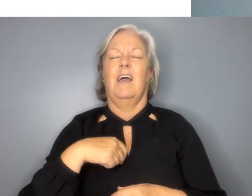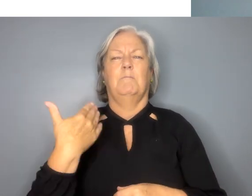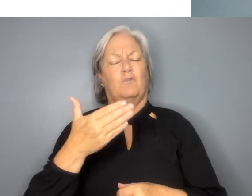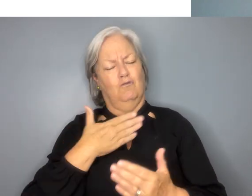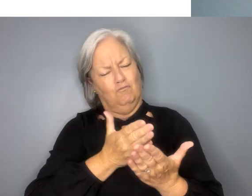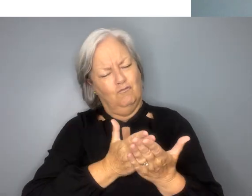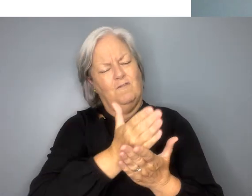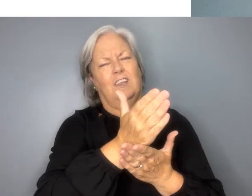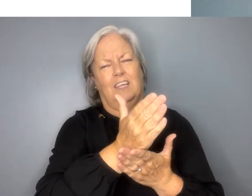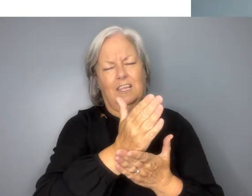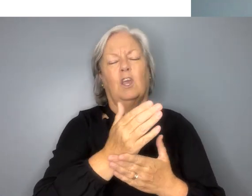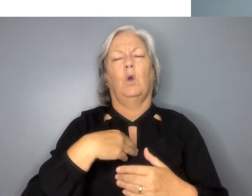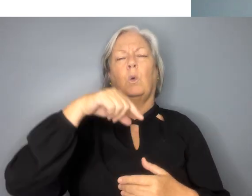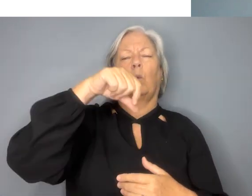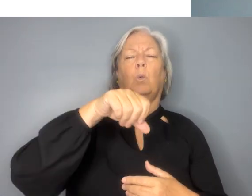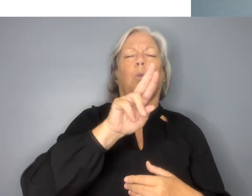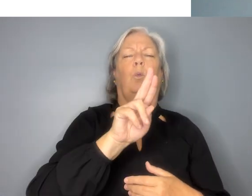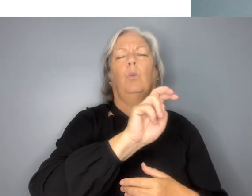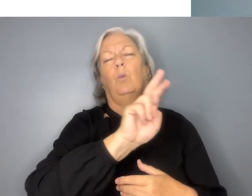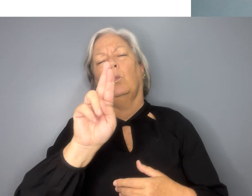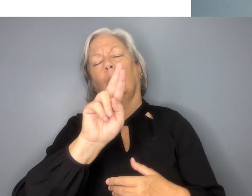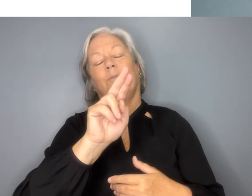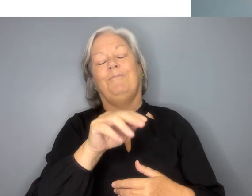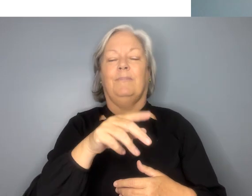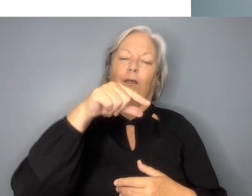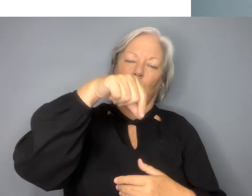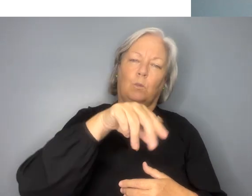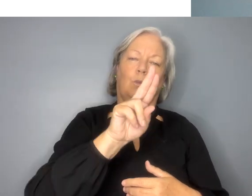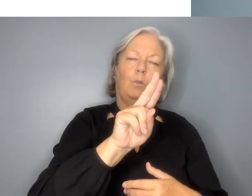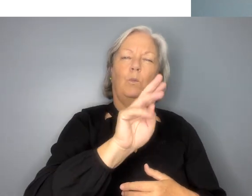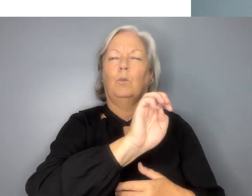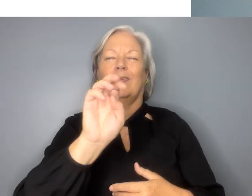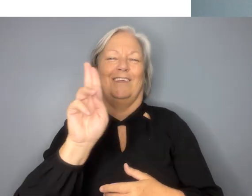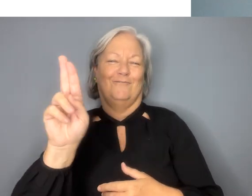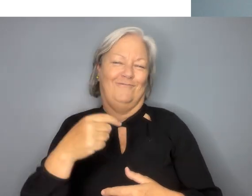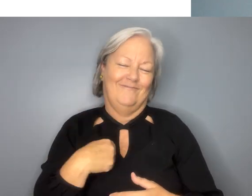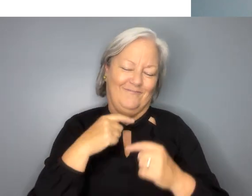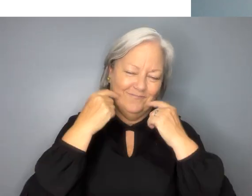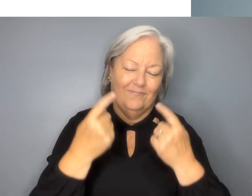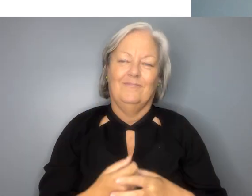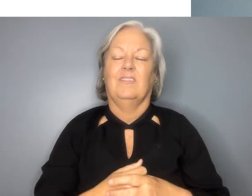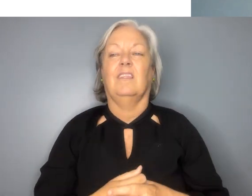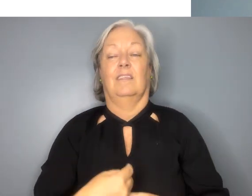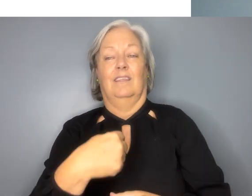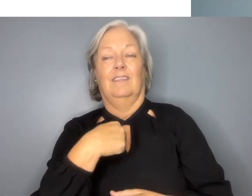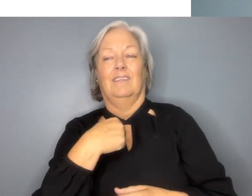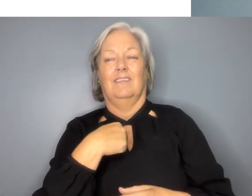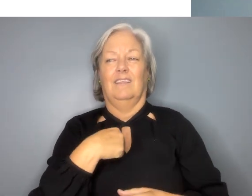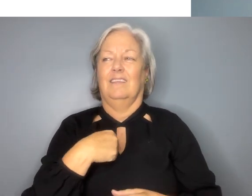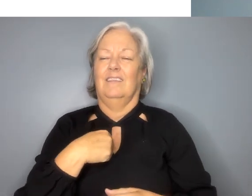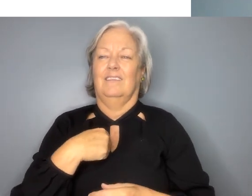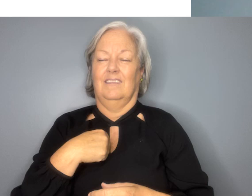Professionally queer. I think it's been a similar experience to what's been discussed, but I think for me, as